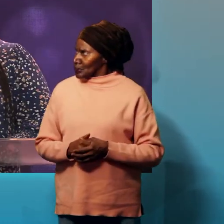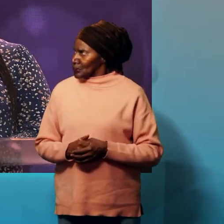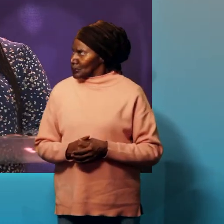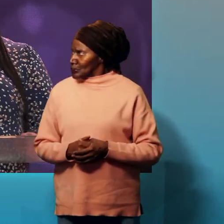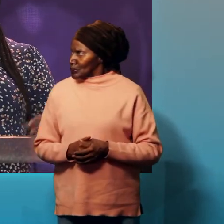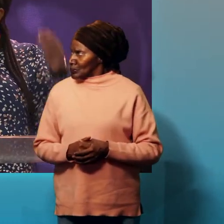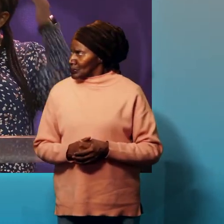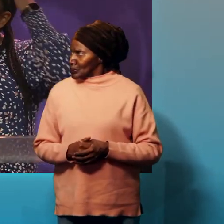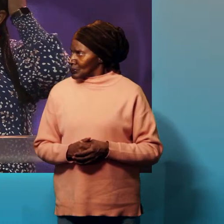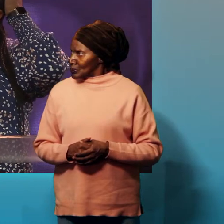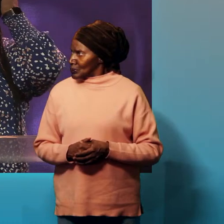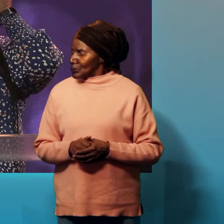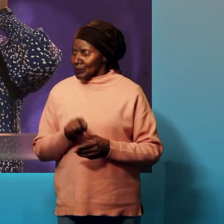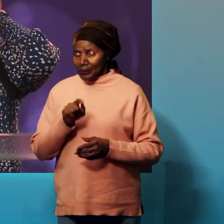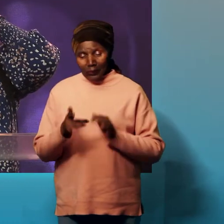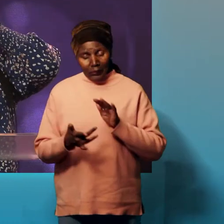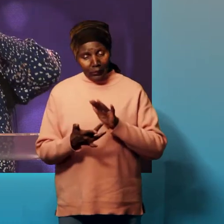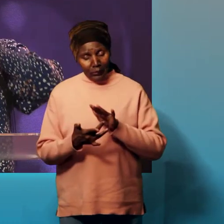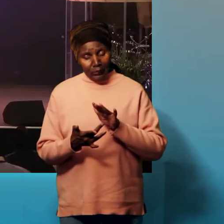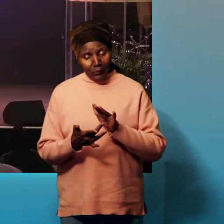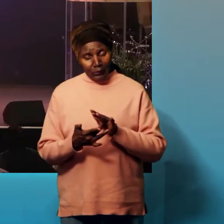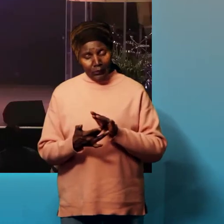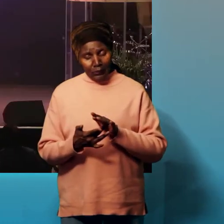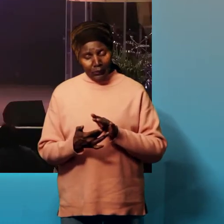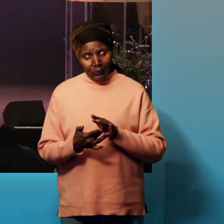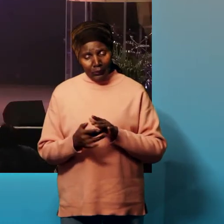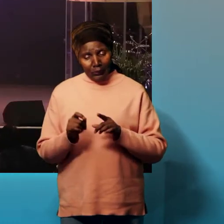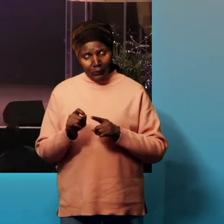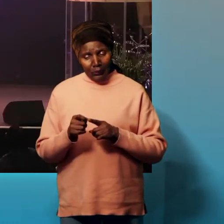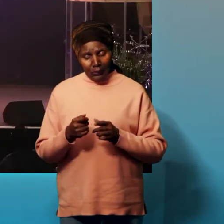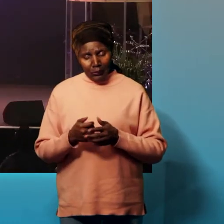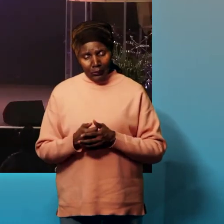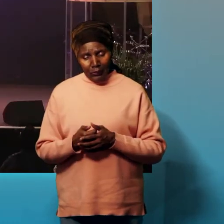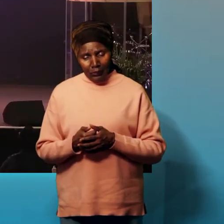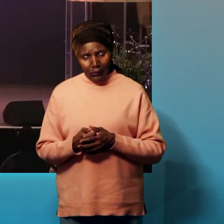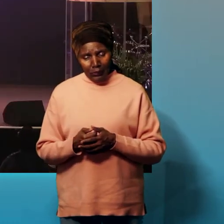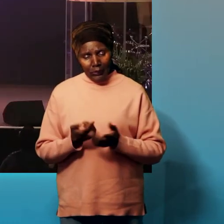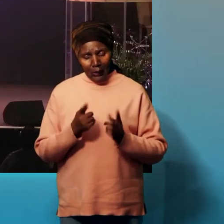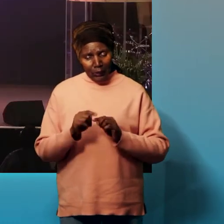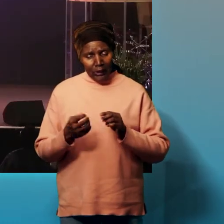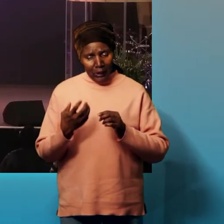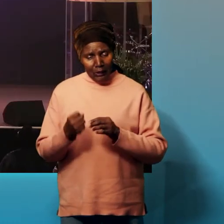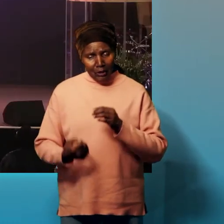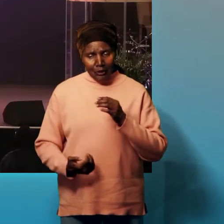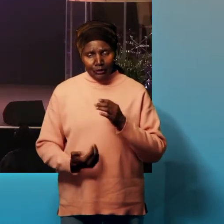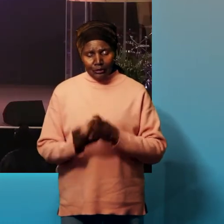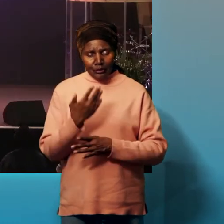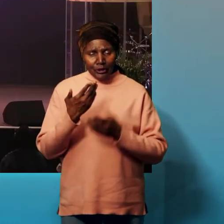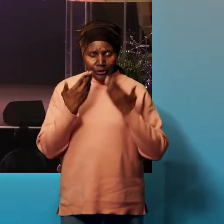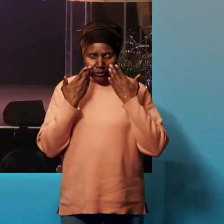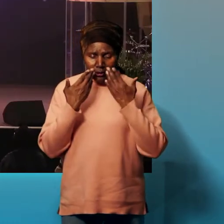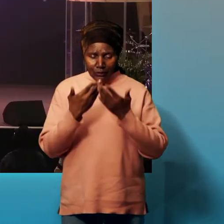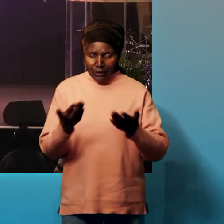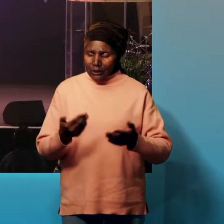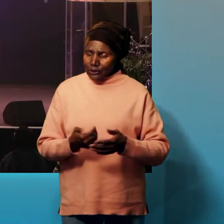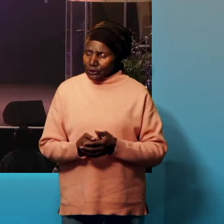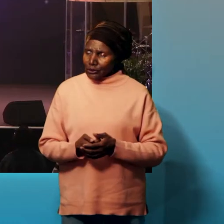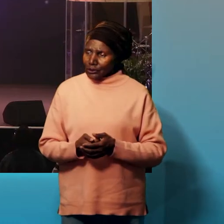That's a really important point to finish on, that we have a fresh revelation. Yes, do please take your seats.